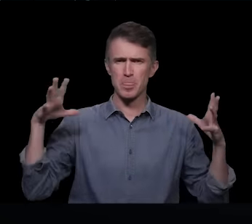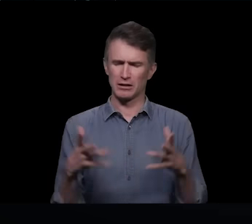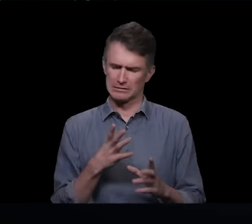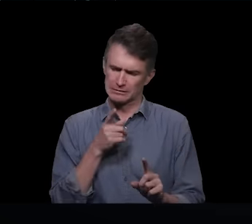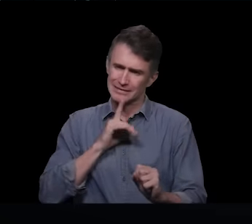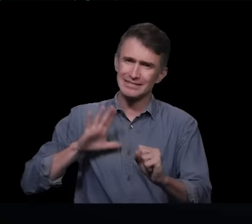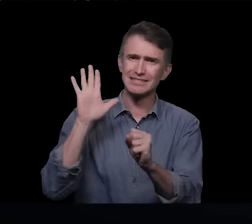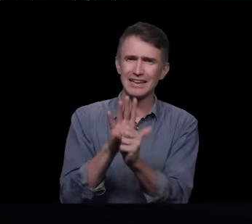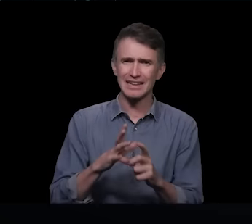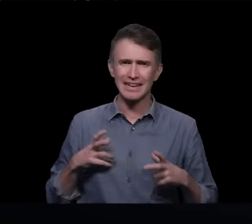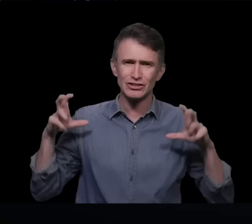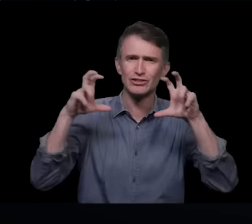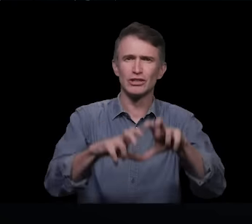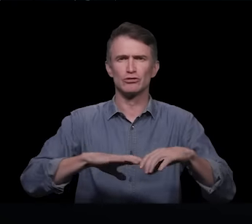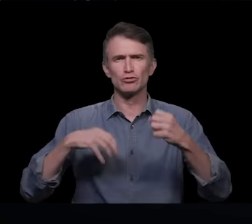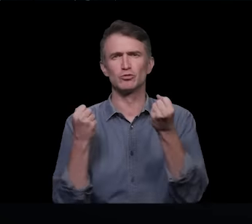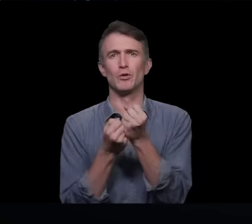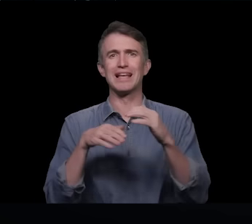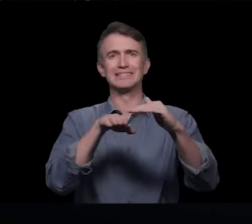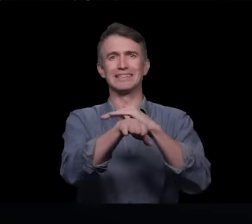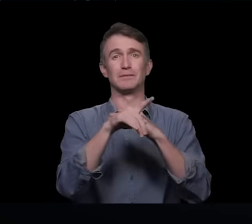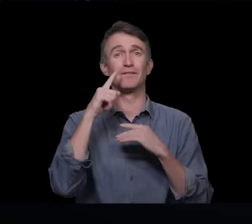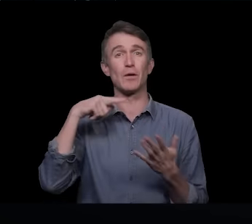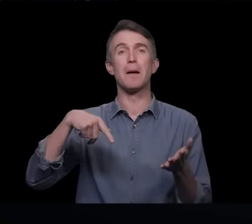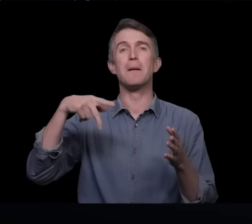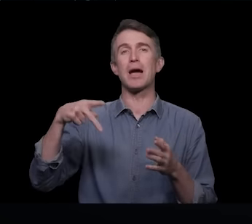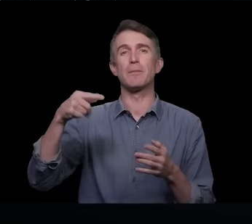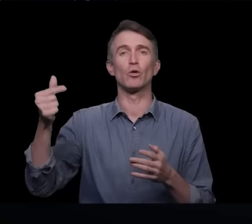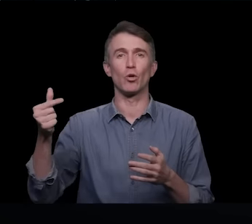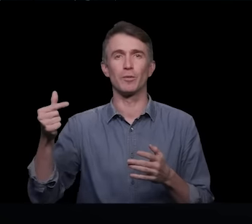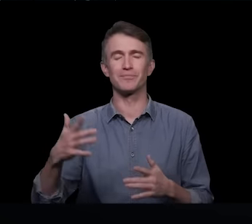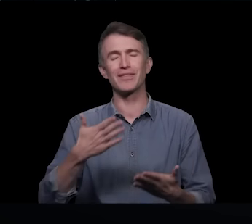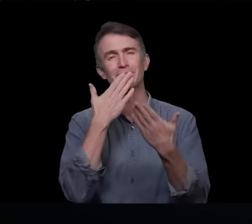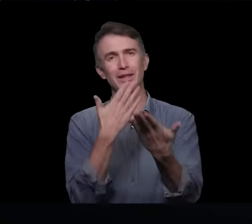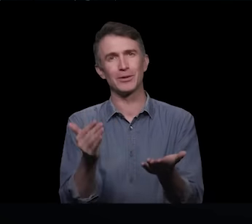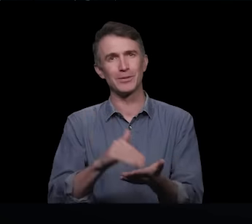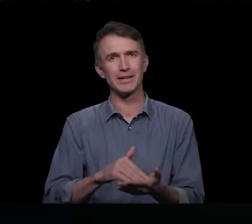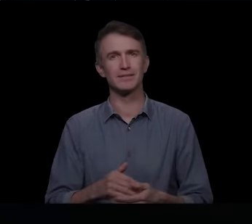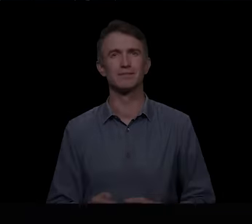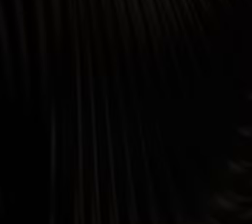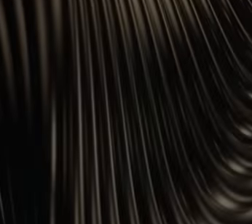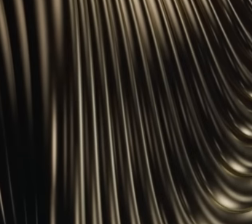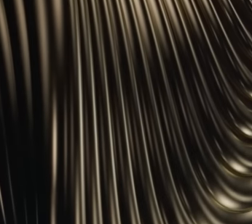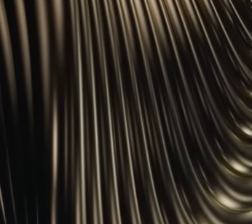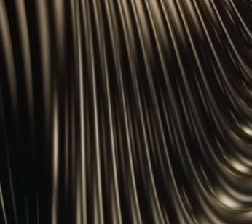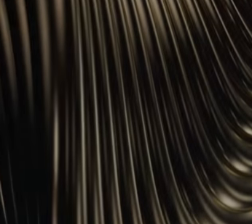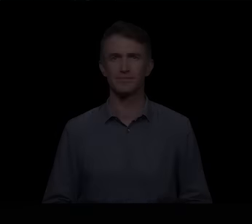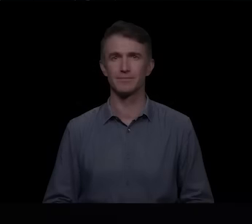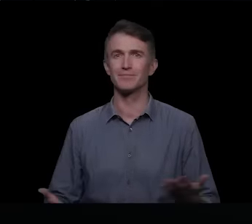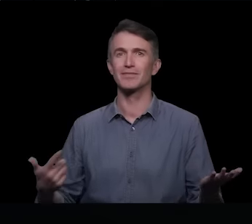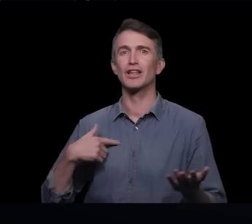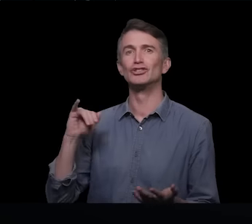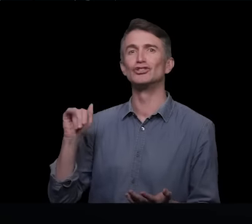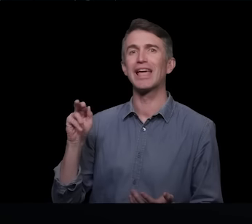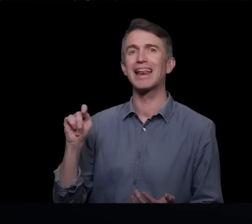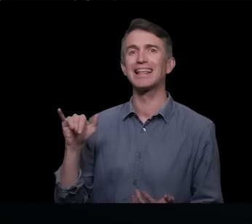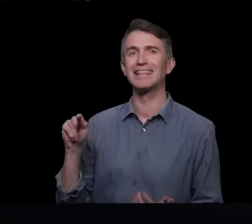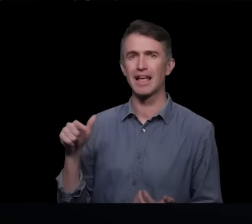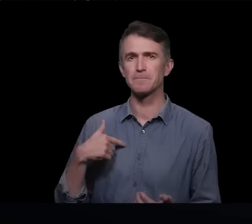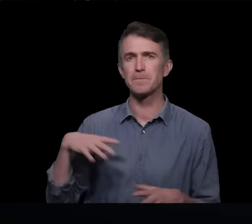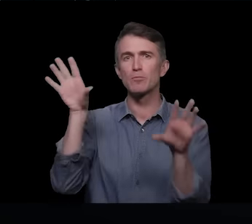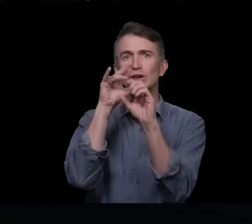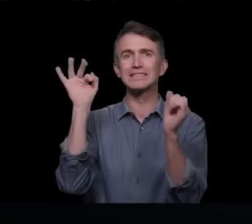for their dedication to and support of accessibility at Paramount Global. Thank you again. A dark-haired woman in a theater. I'm Janet